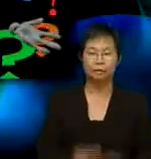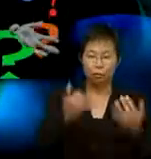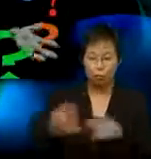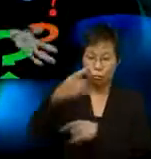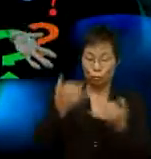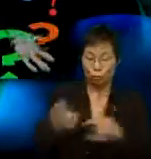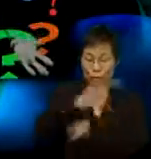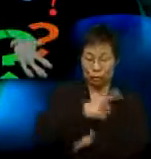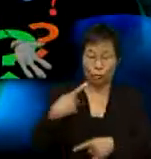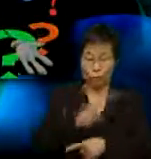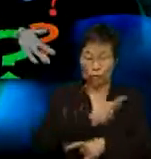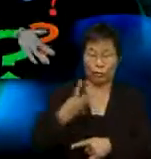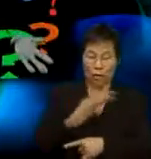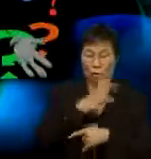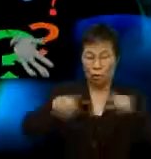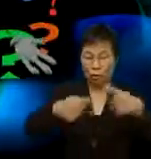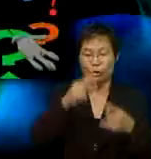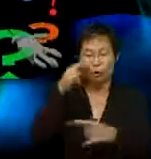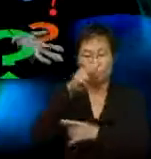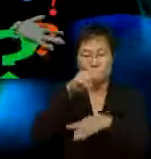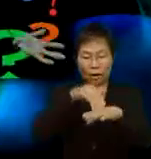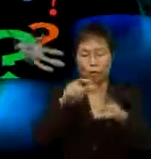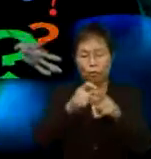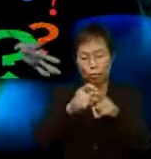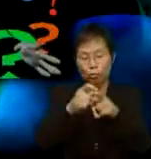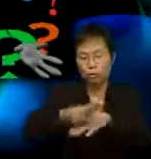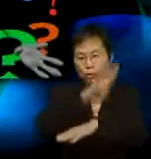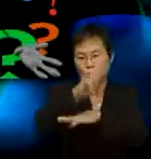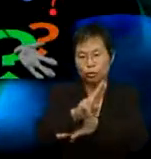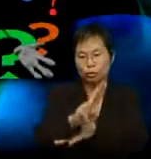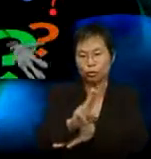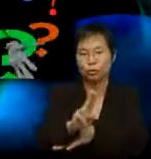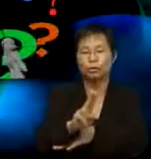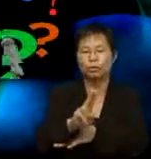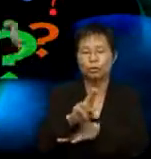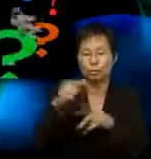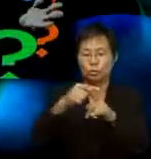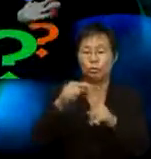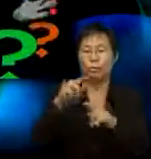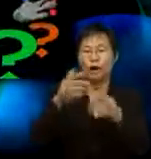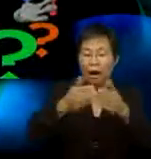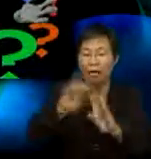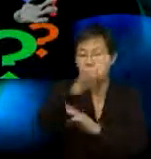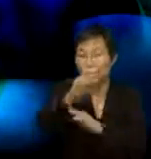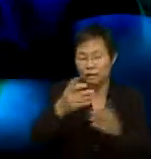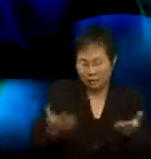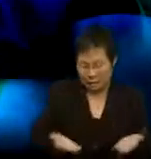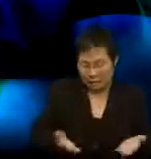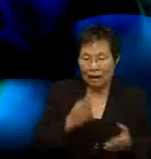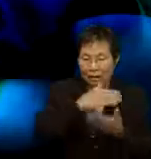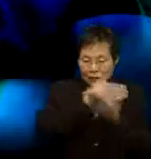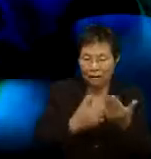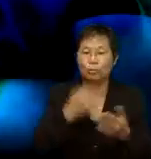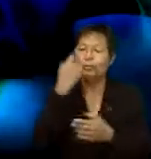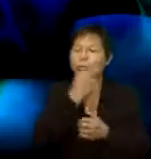Today, we are going to look at words that are used to ask questions. Here are some of them.